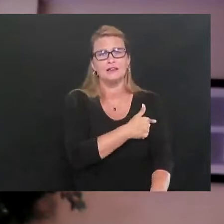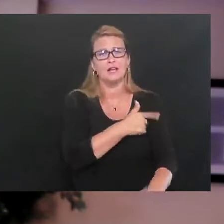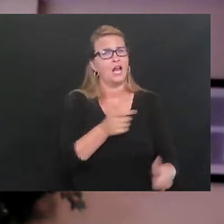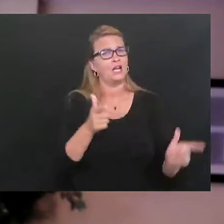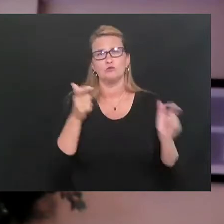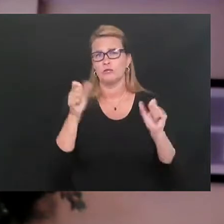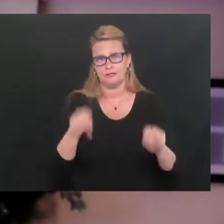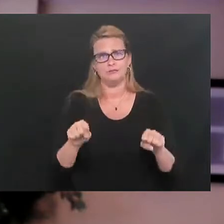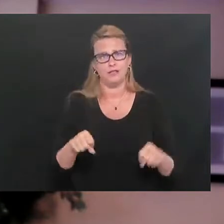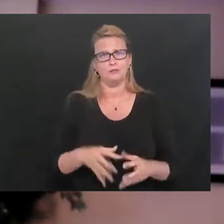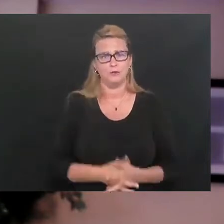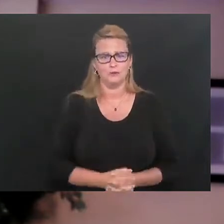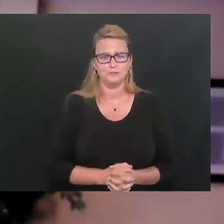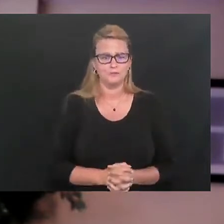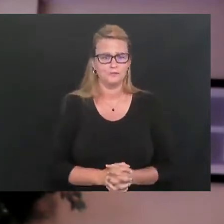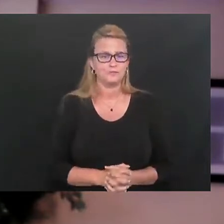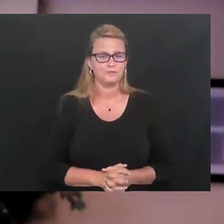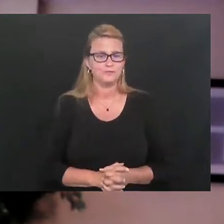as possible. So thank you.